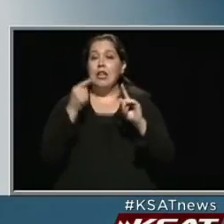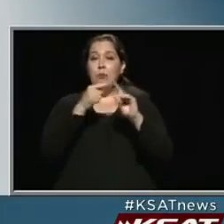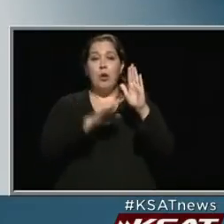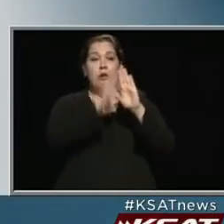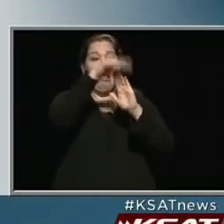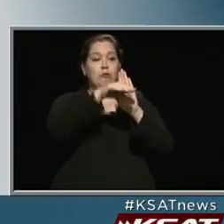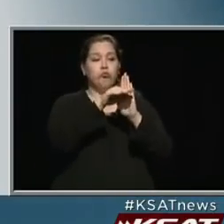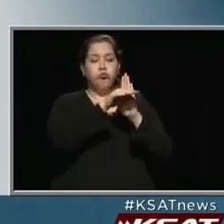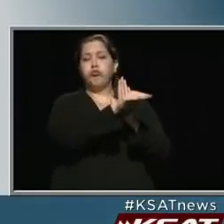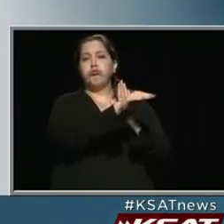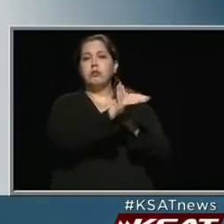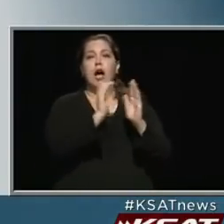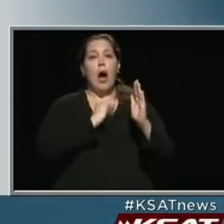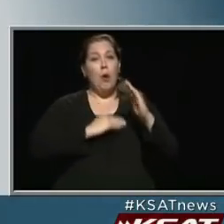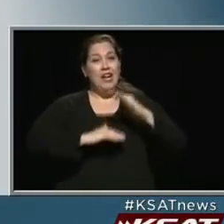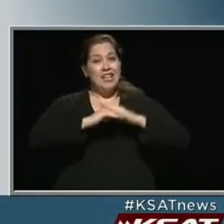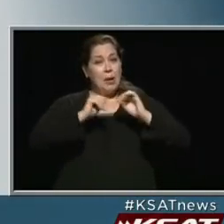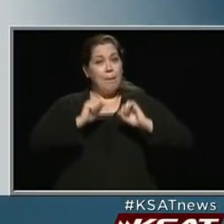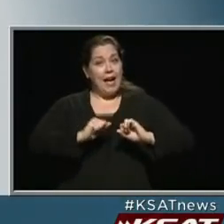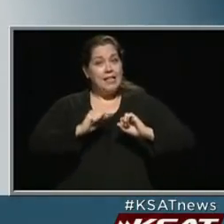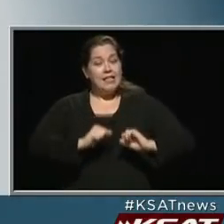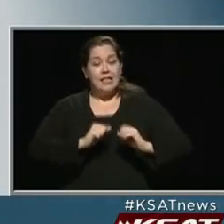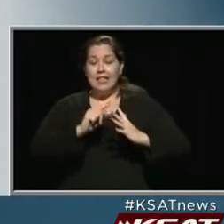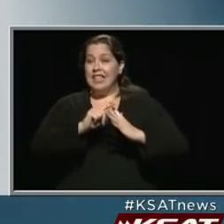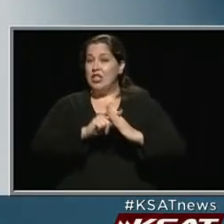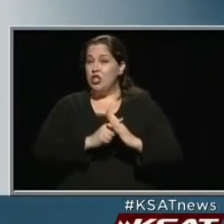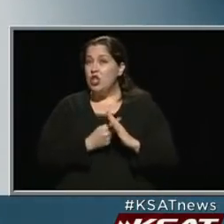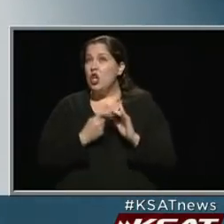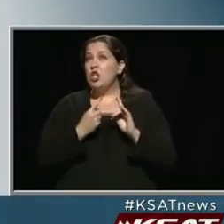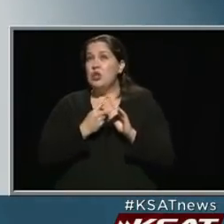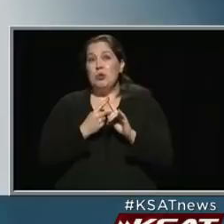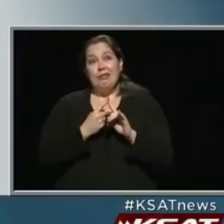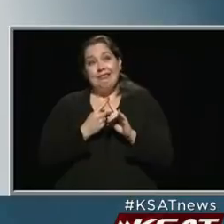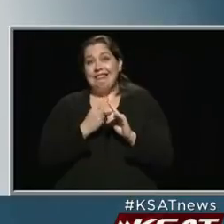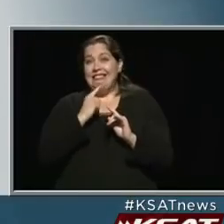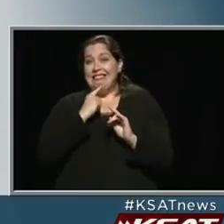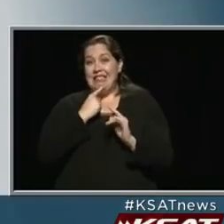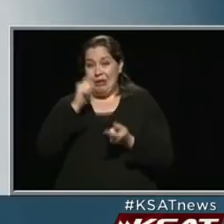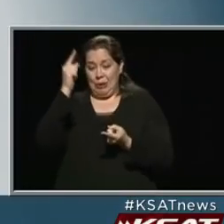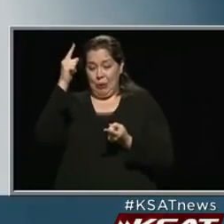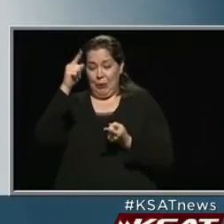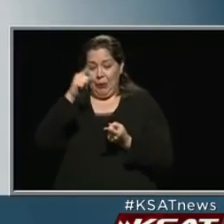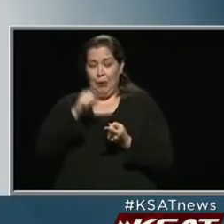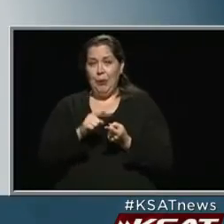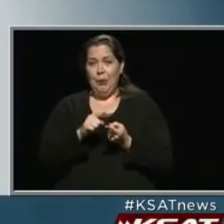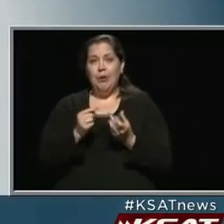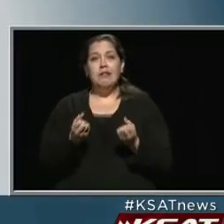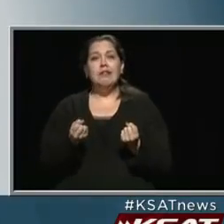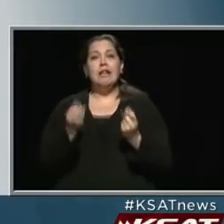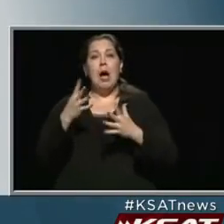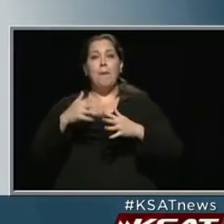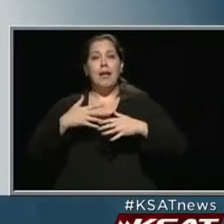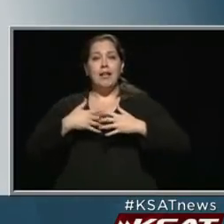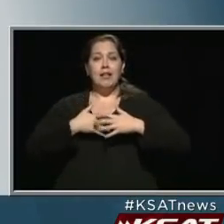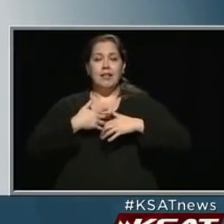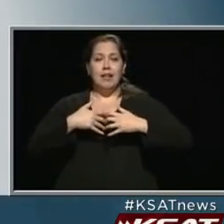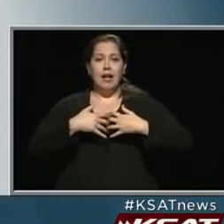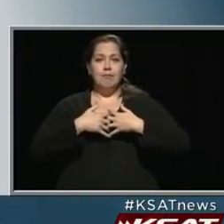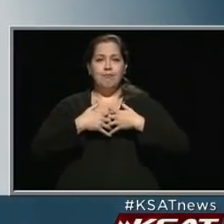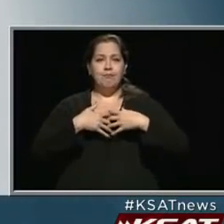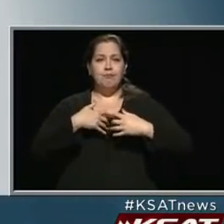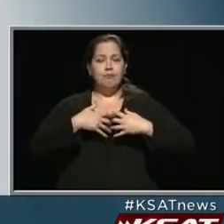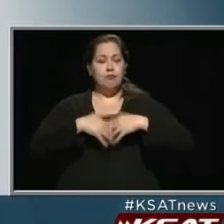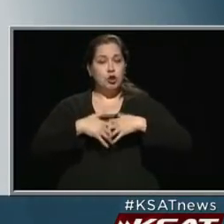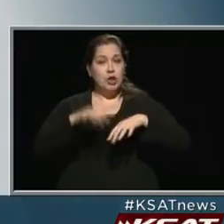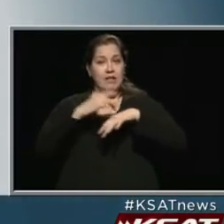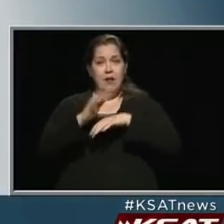curve, and our capacity is starting to be significantly lowered. The number of ventilators available is